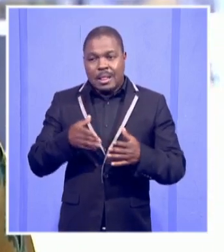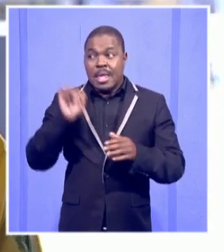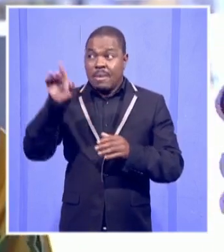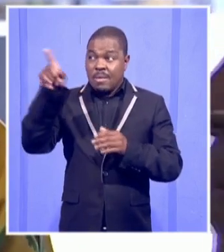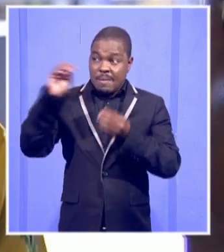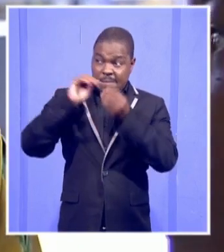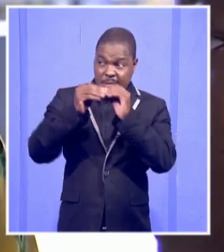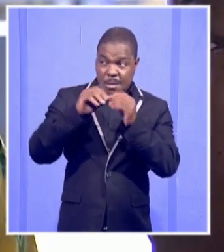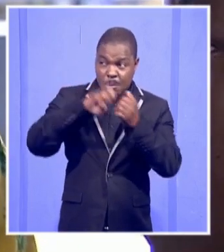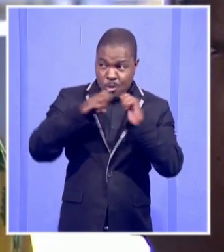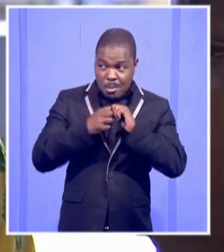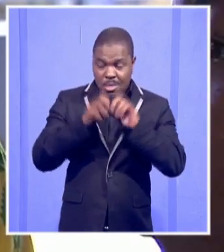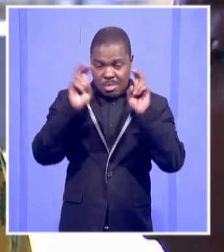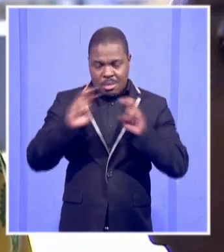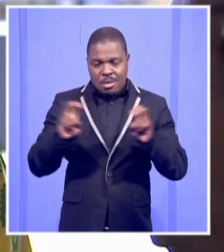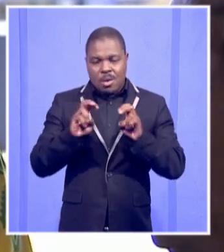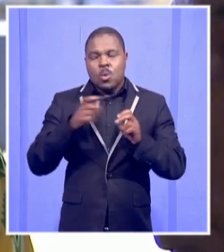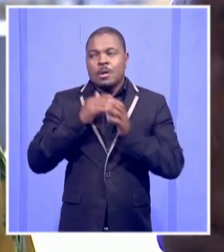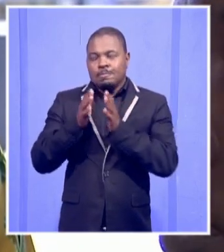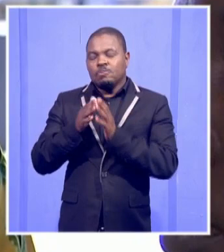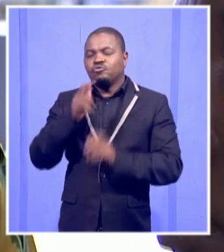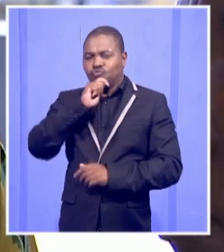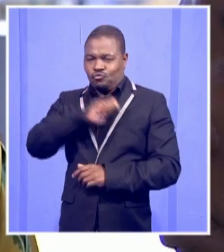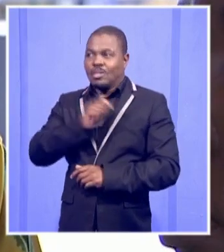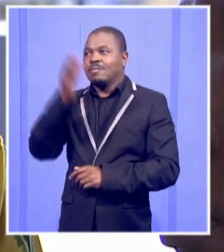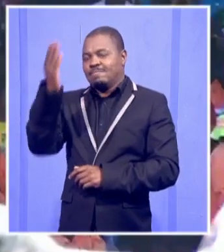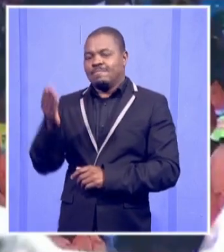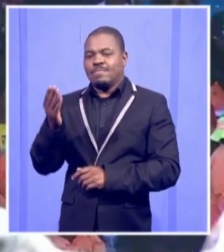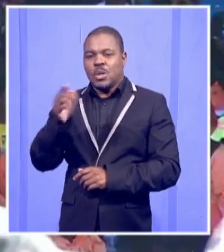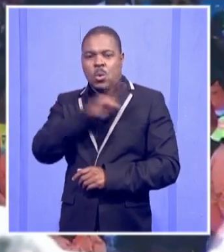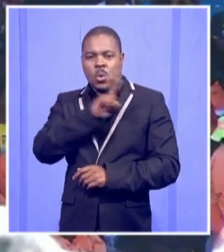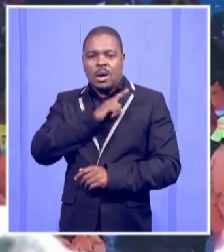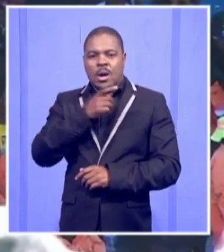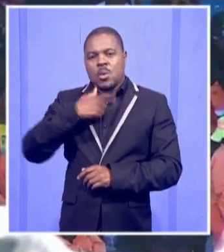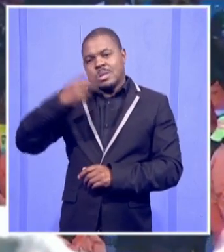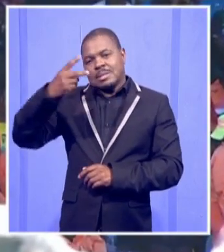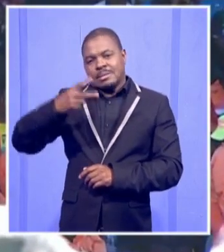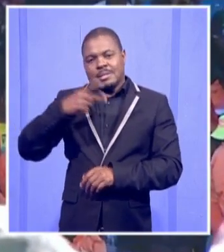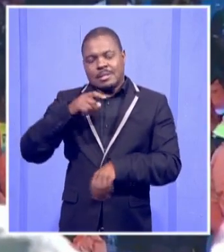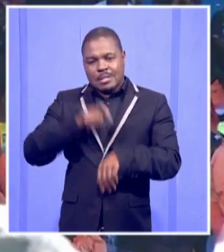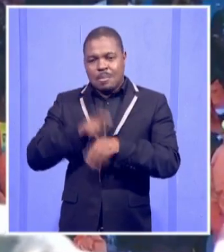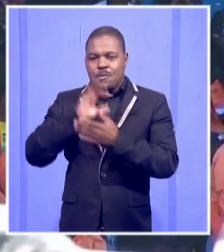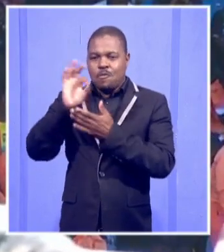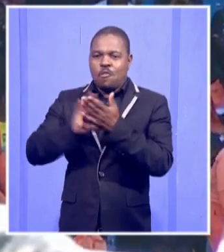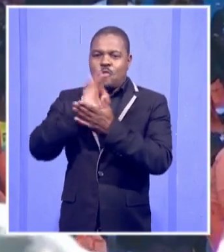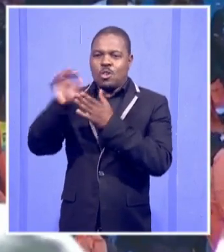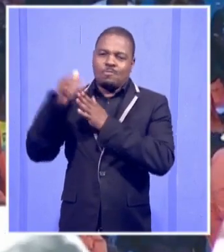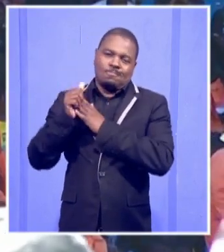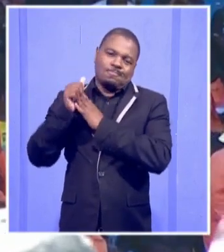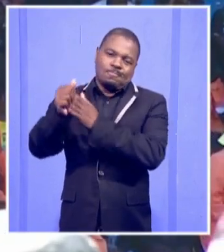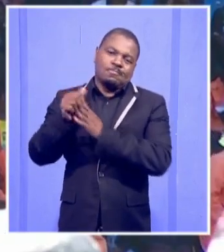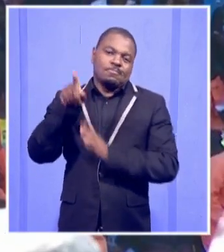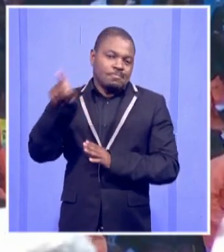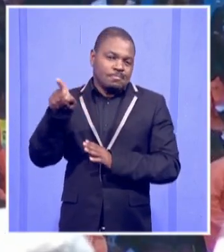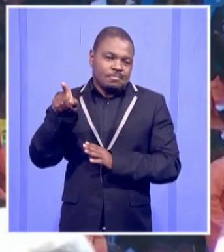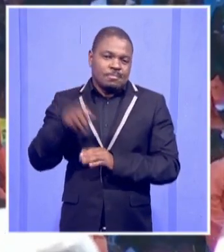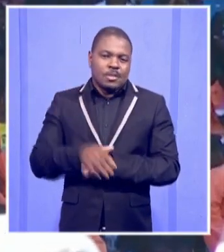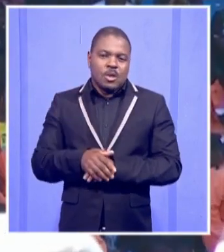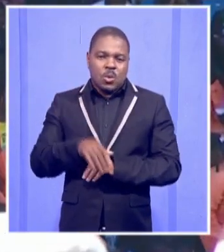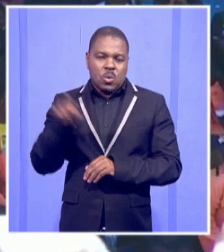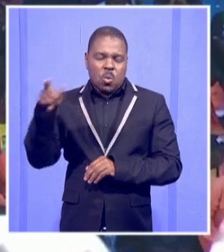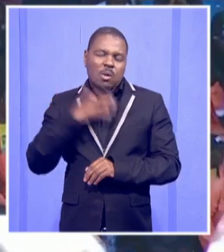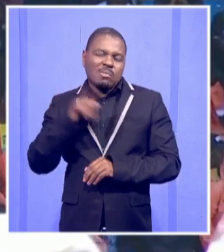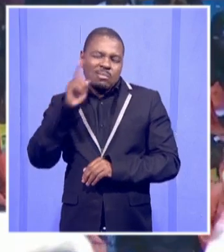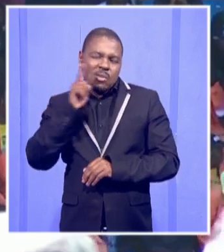okunye u-President wethu siyamthemba that's why simnikezele lithuba ukuba aphinde futhi sibone ukuthi